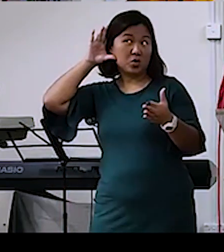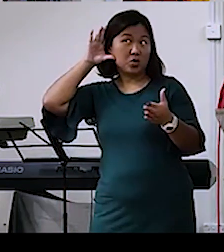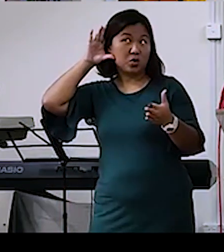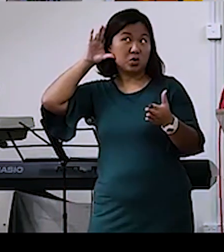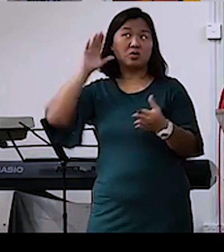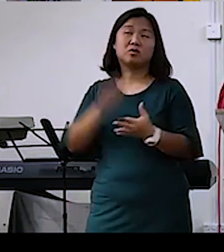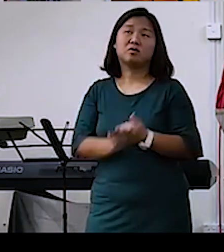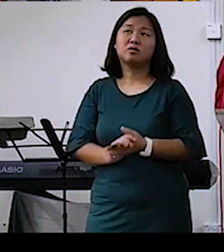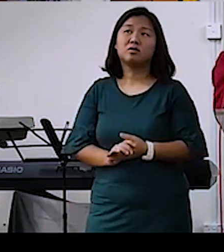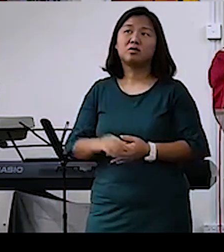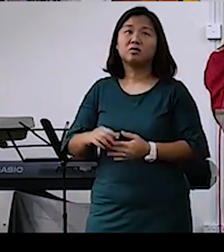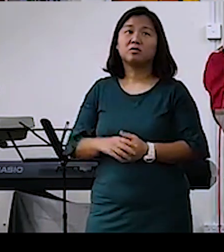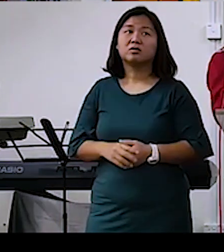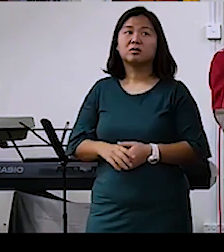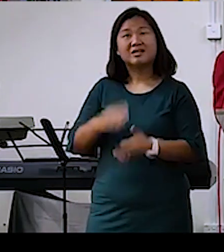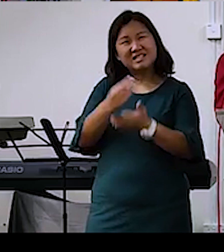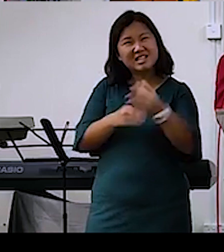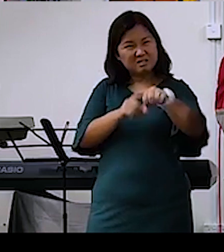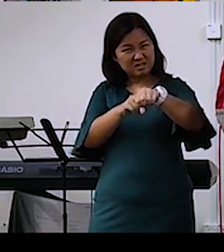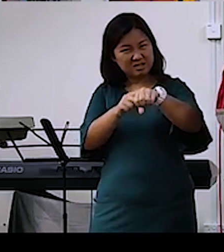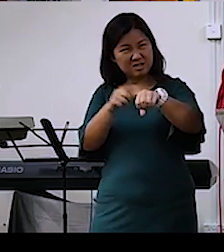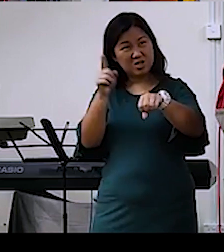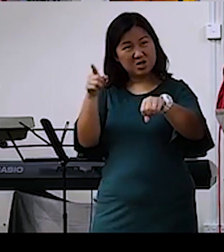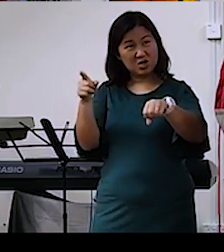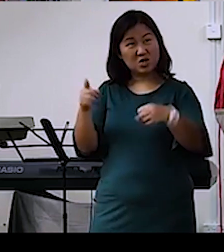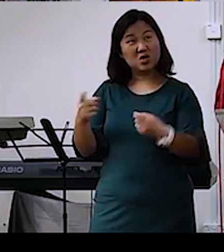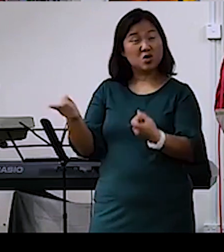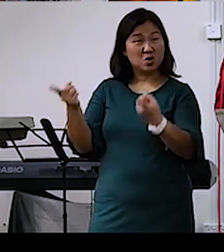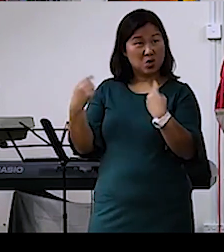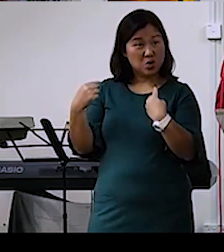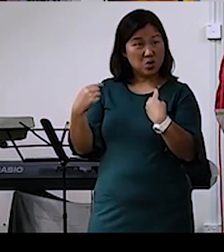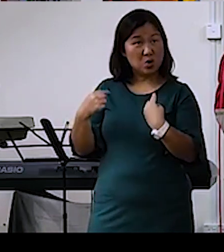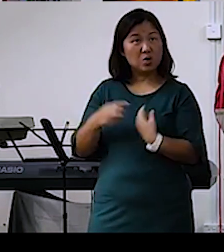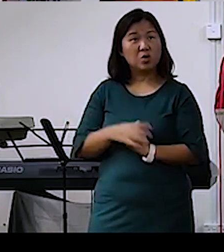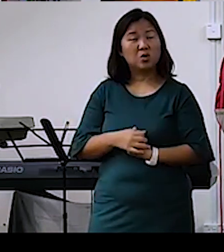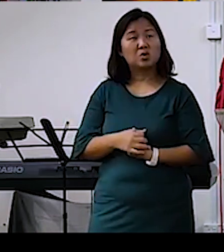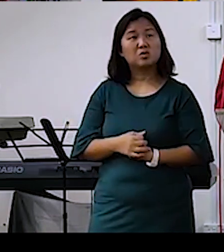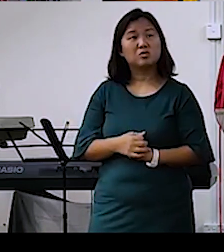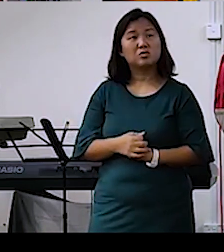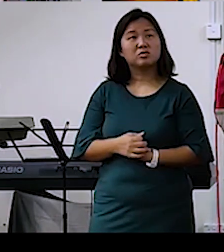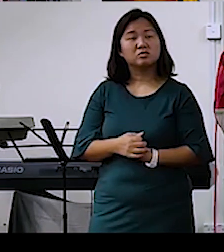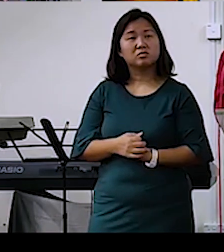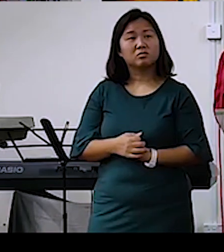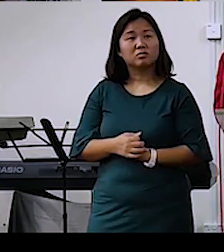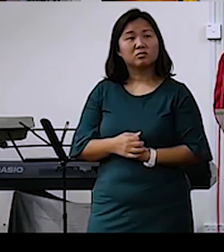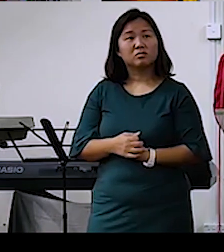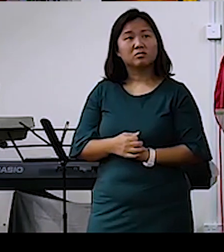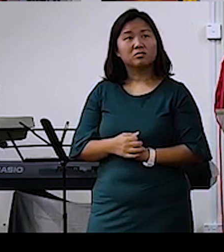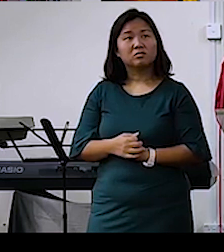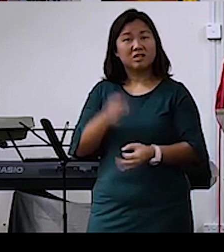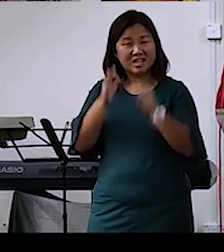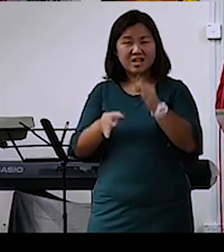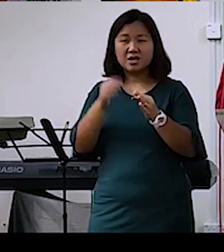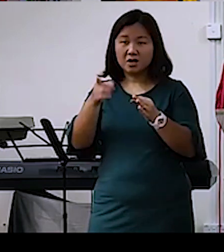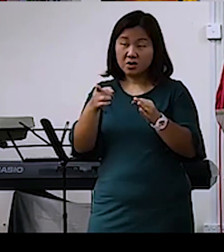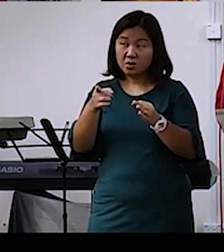so on Thursday we do that. Sometimes you come, and unless you're doing it with your family at home. I mean, how many of you really do it? If you do it, hallelujah. You know, so you're looking for a